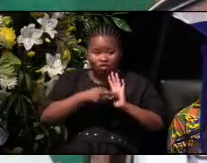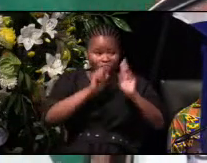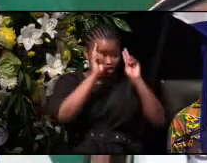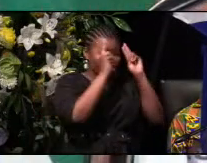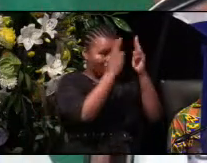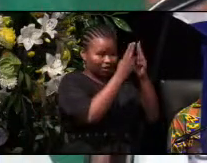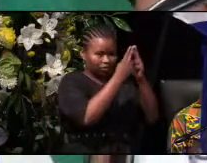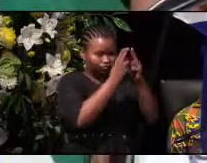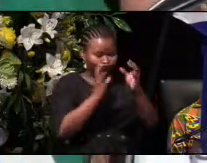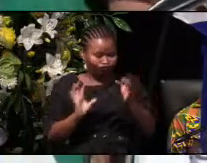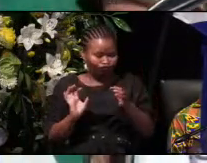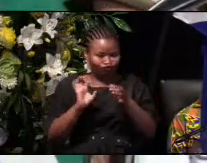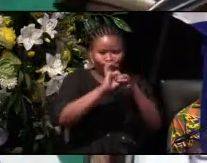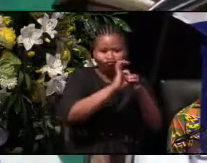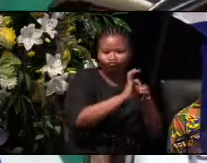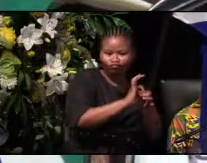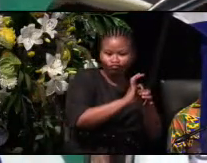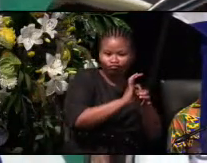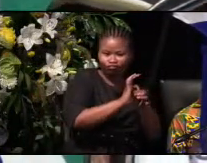university is coming